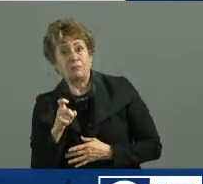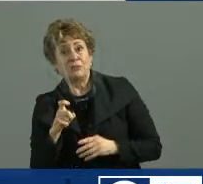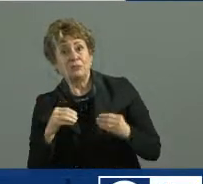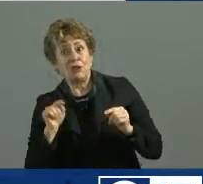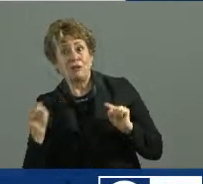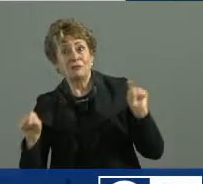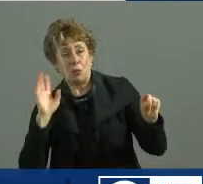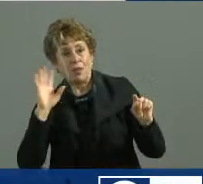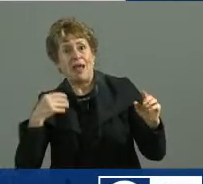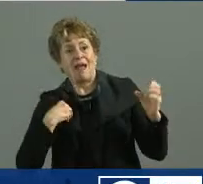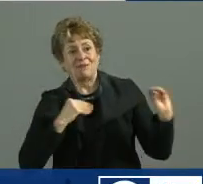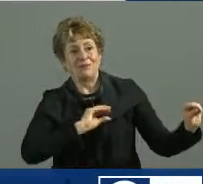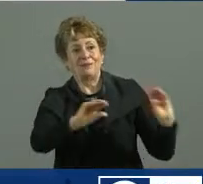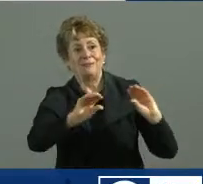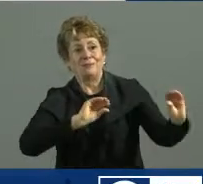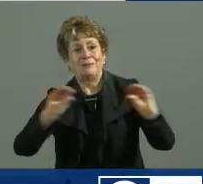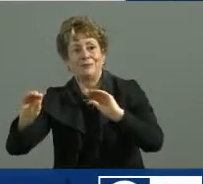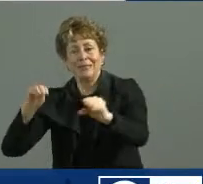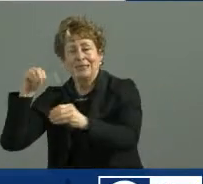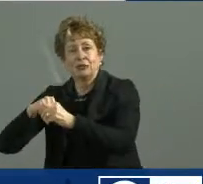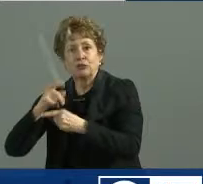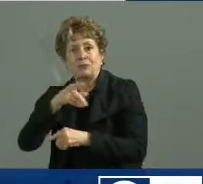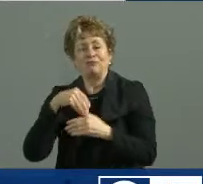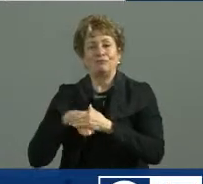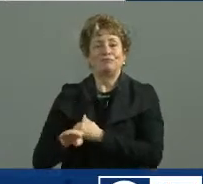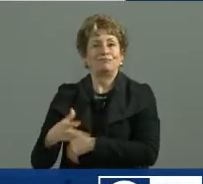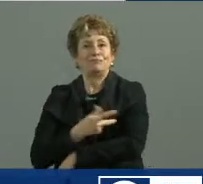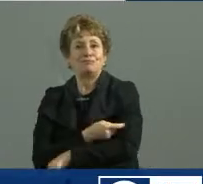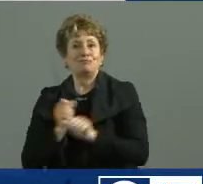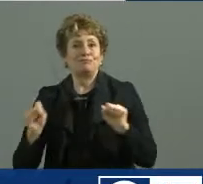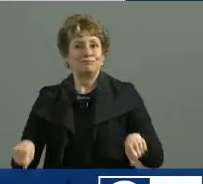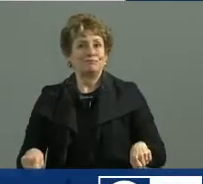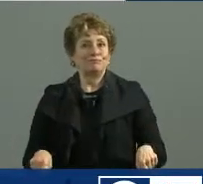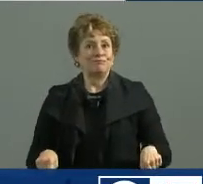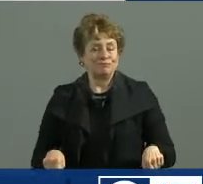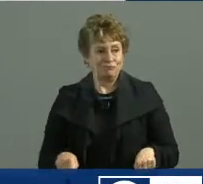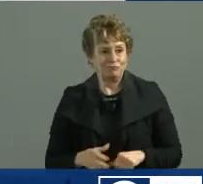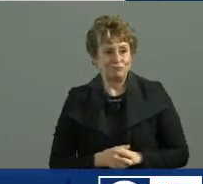pharmacy program to provide in-store vaccinations.